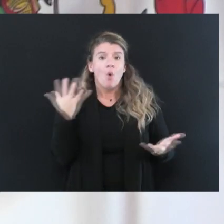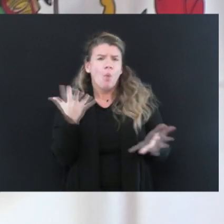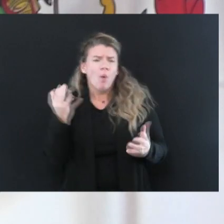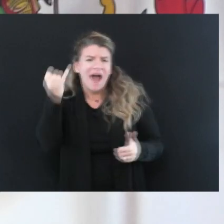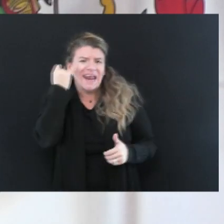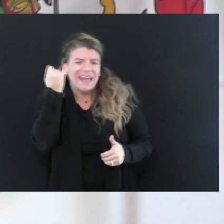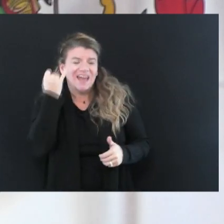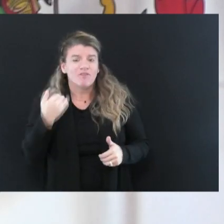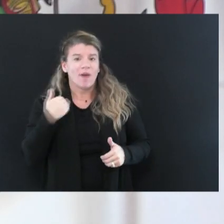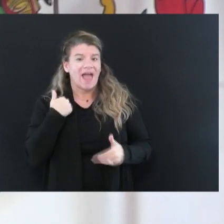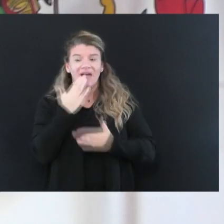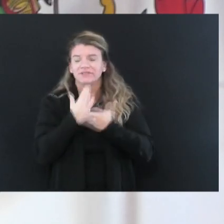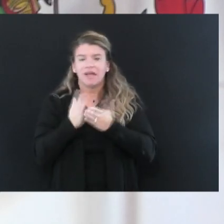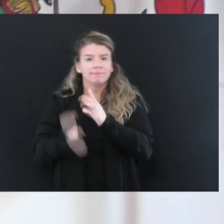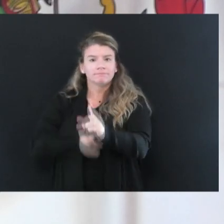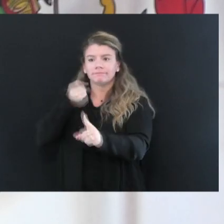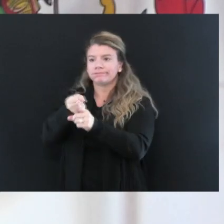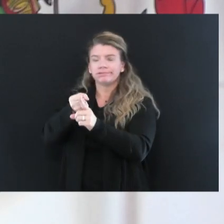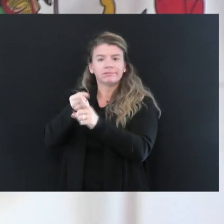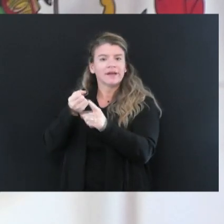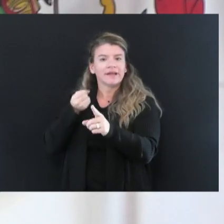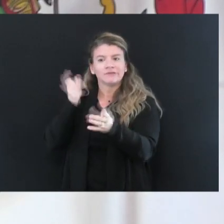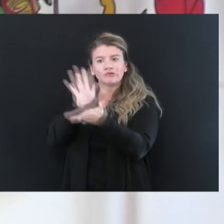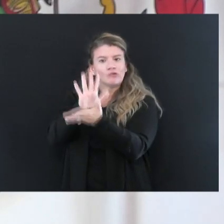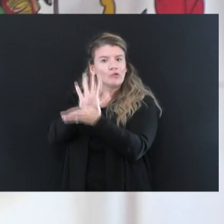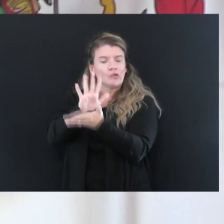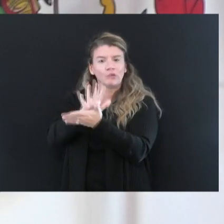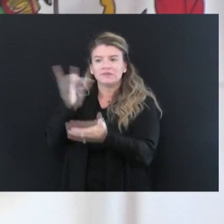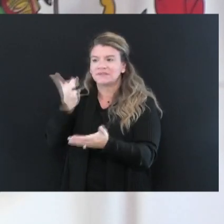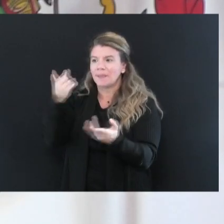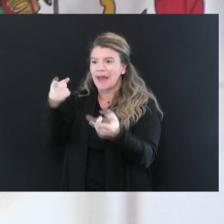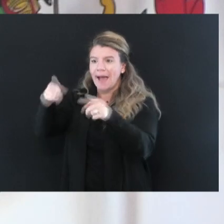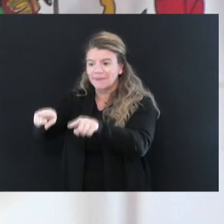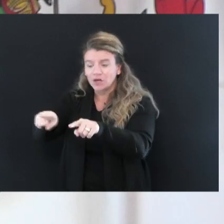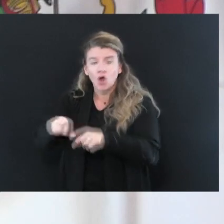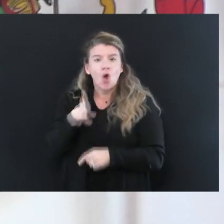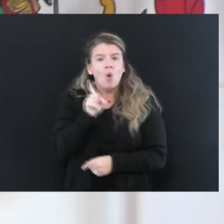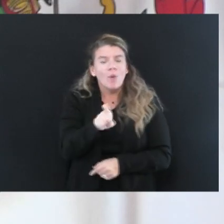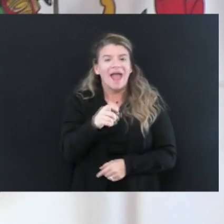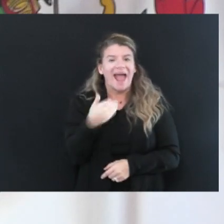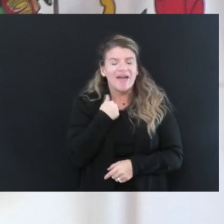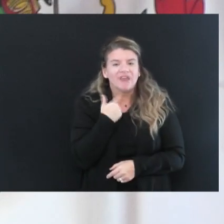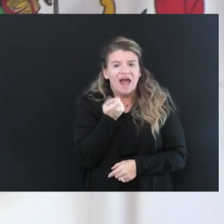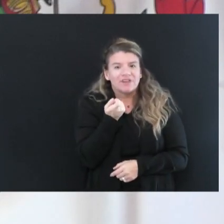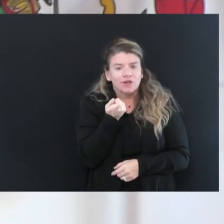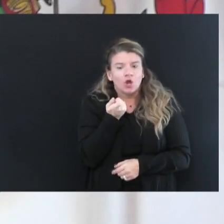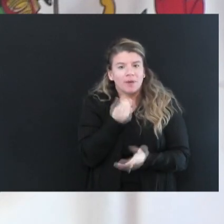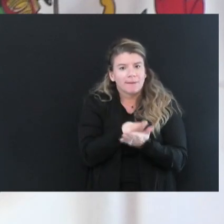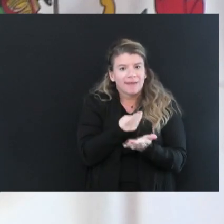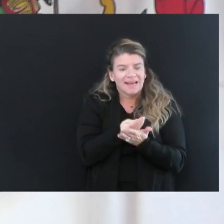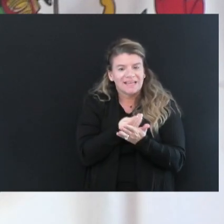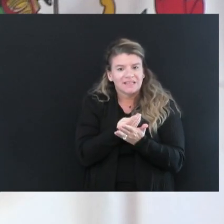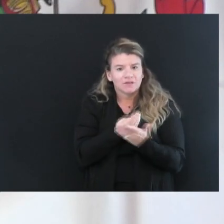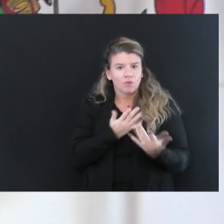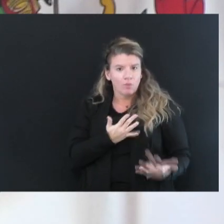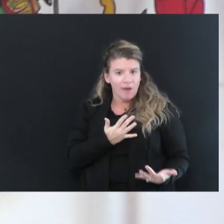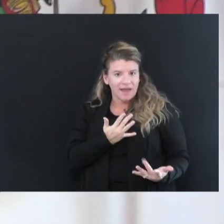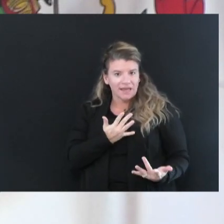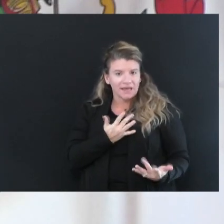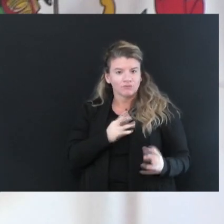of additional outbreak in our schools? We have to have a little buffer there. That's where the business